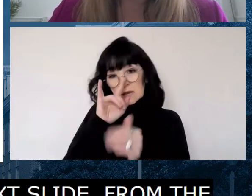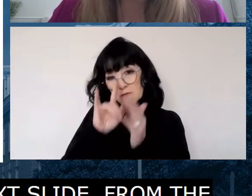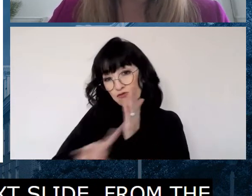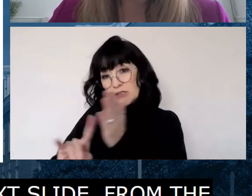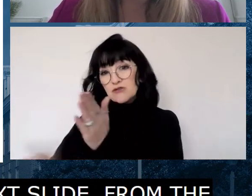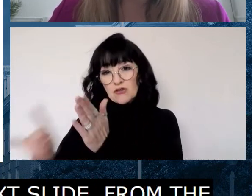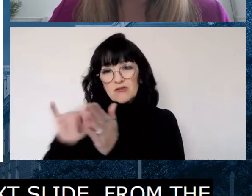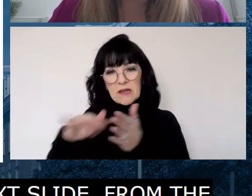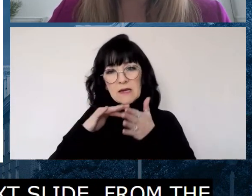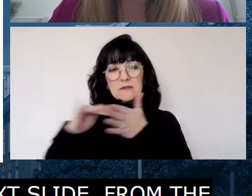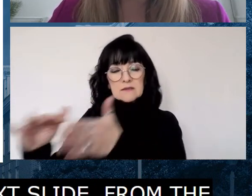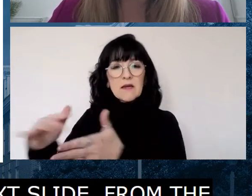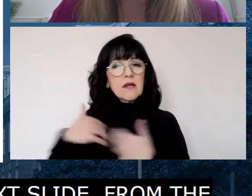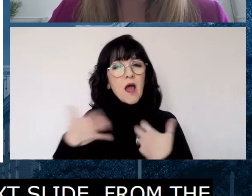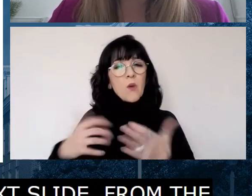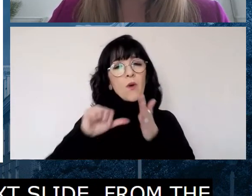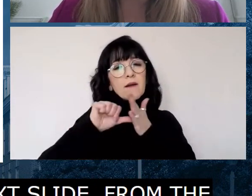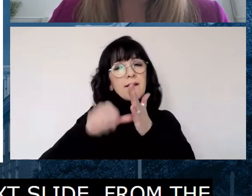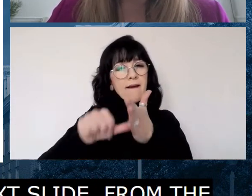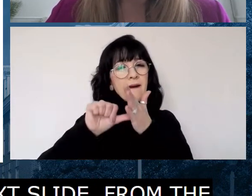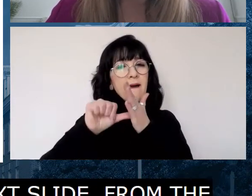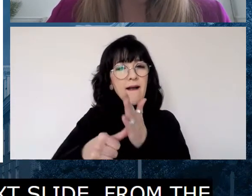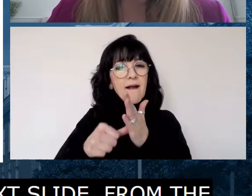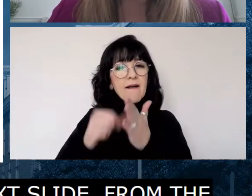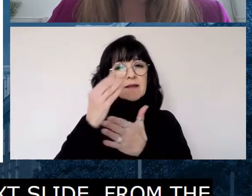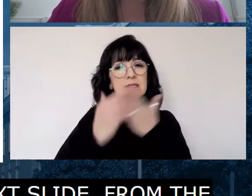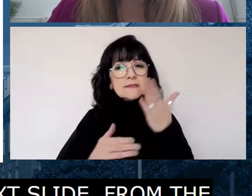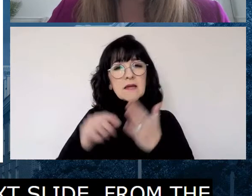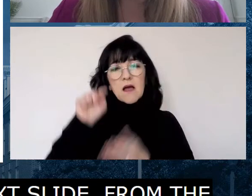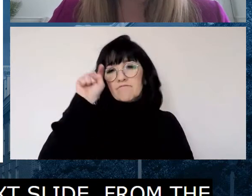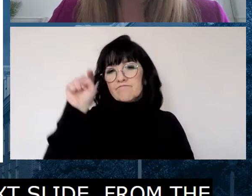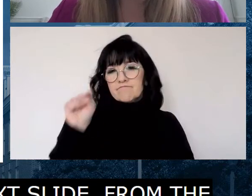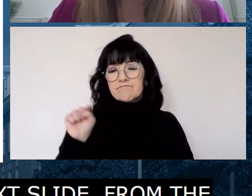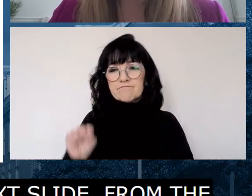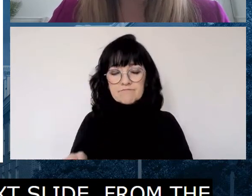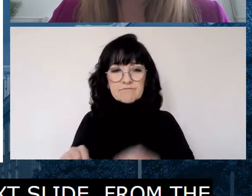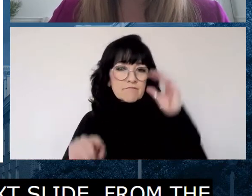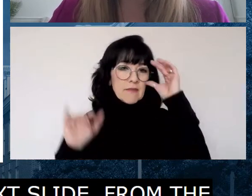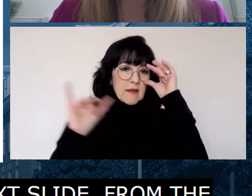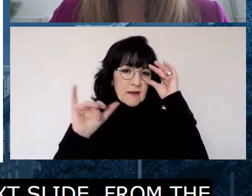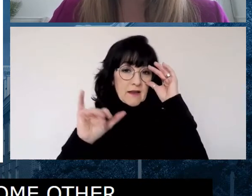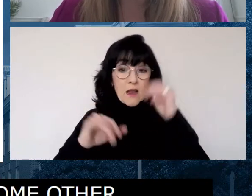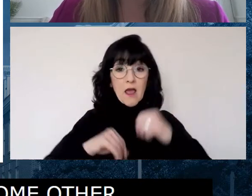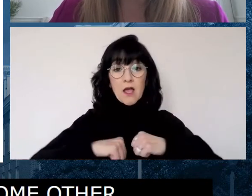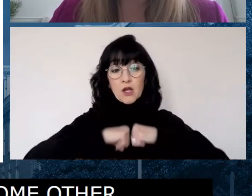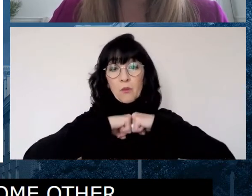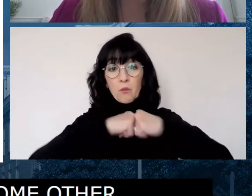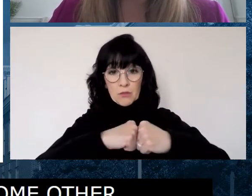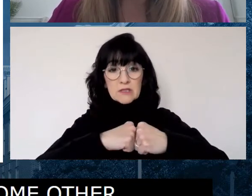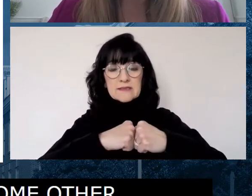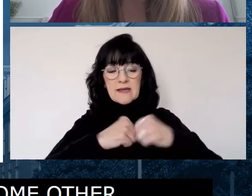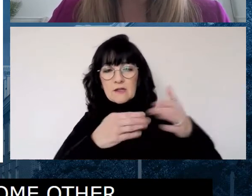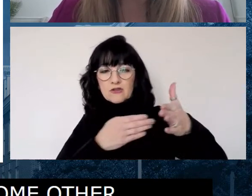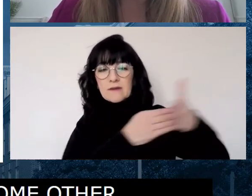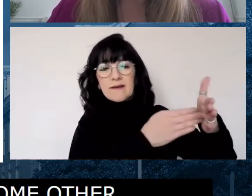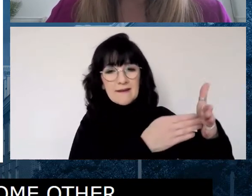I wanted to highlight some other findings. Protection against infection, hospitalization, and